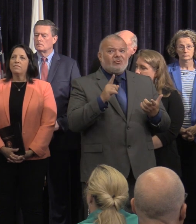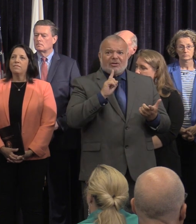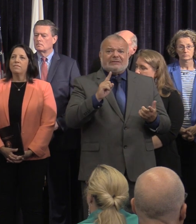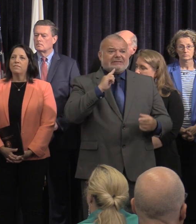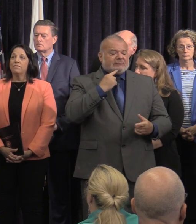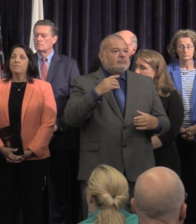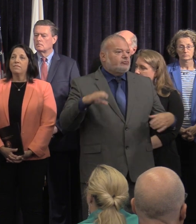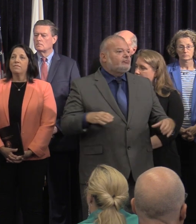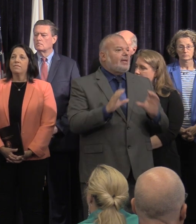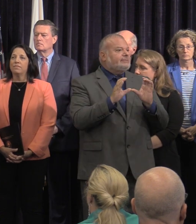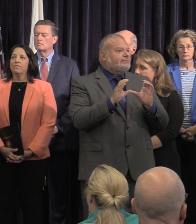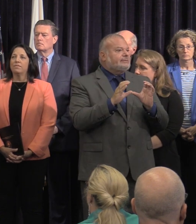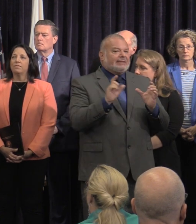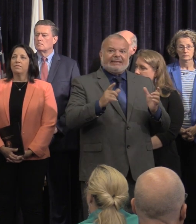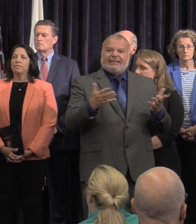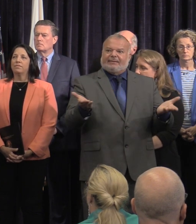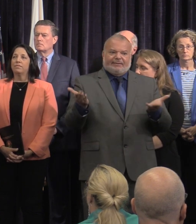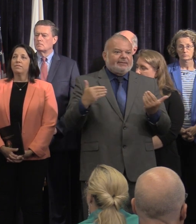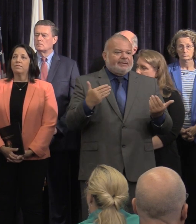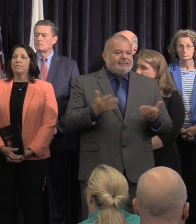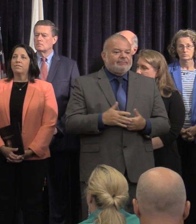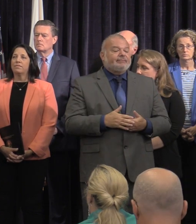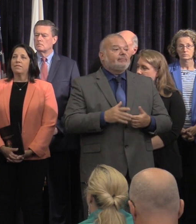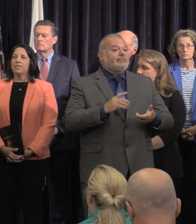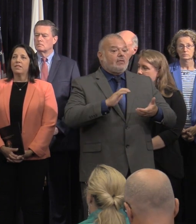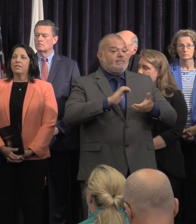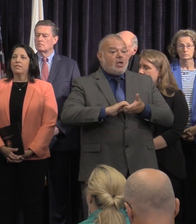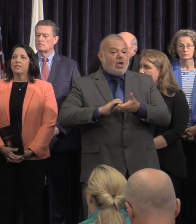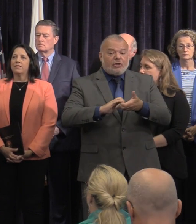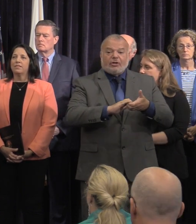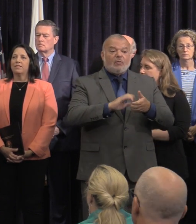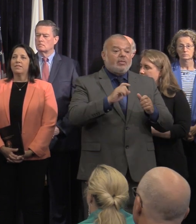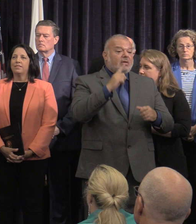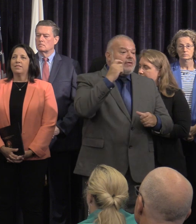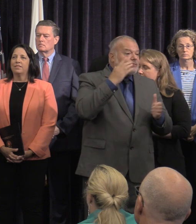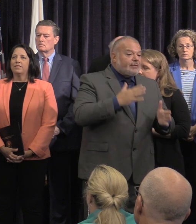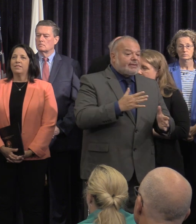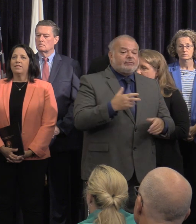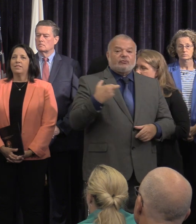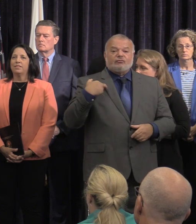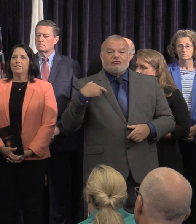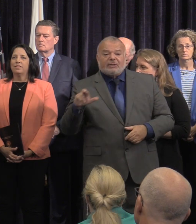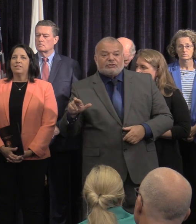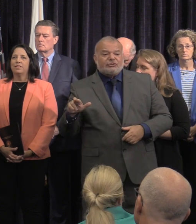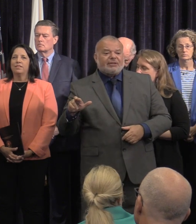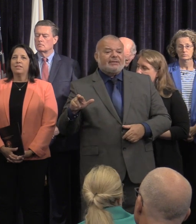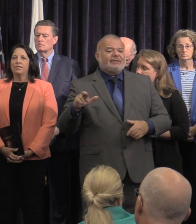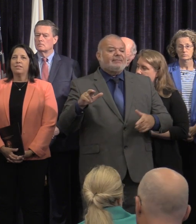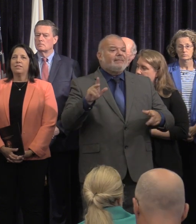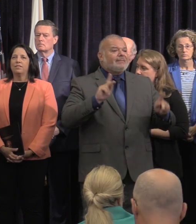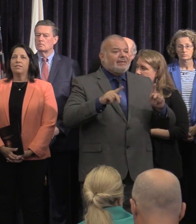asking all of our partners from government and the faith community philanthropic